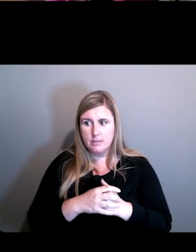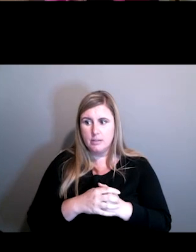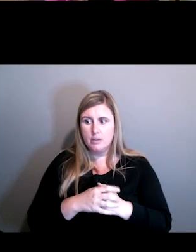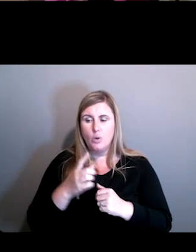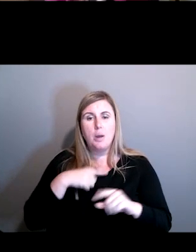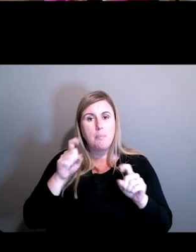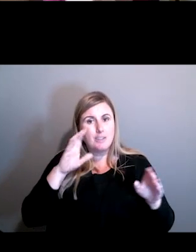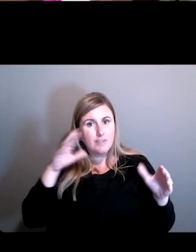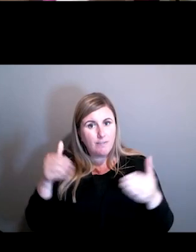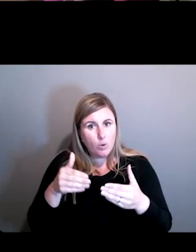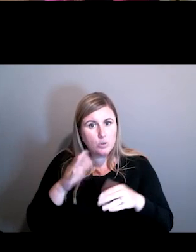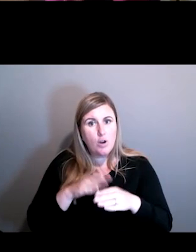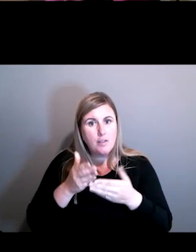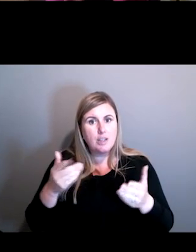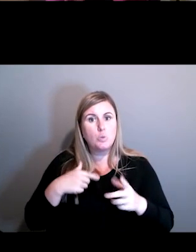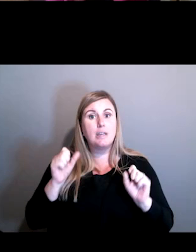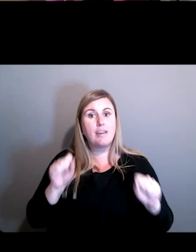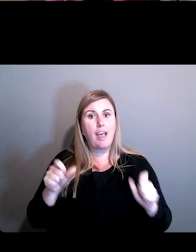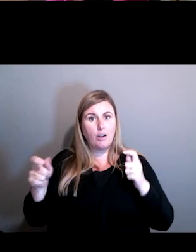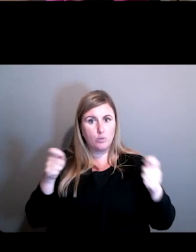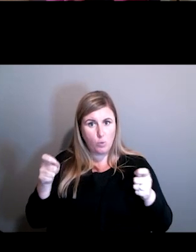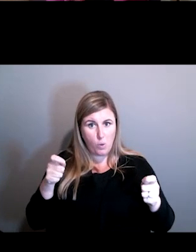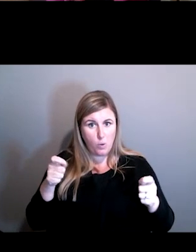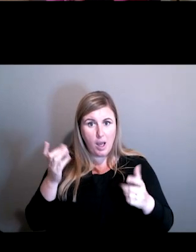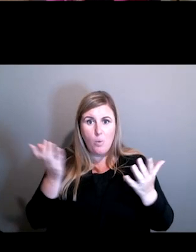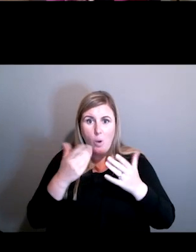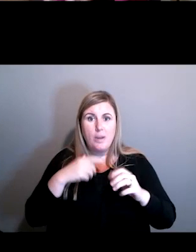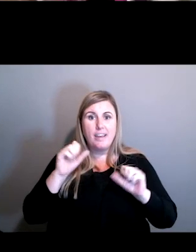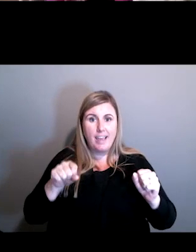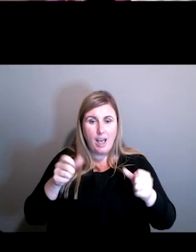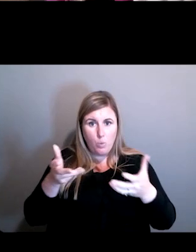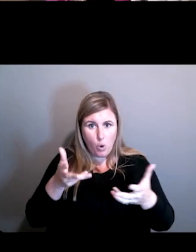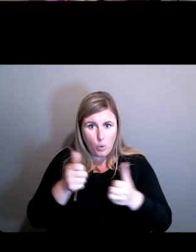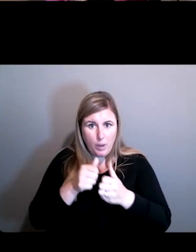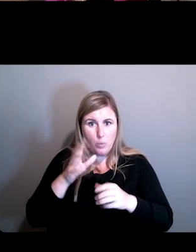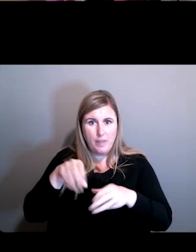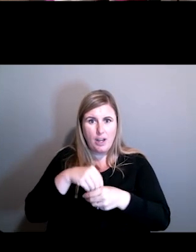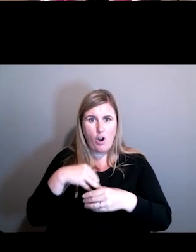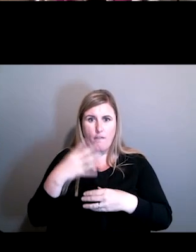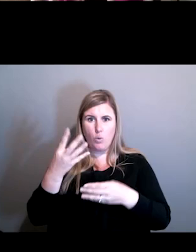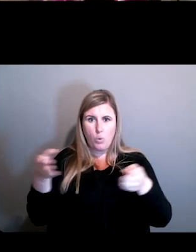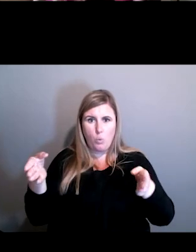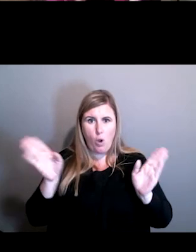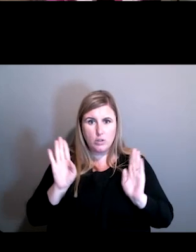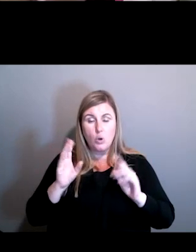We must focus though on the things that we can control and what we can work with within our 4 walls, or in the